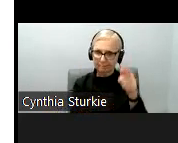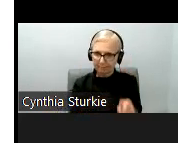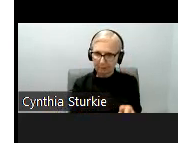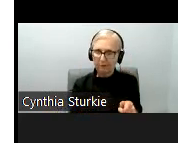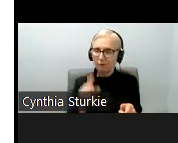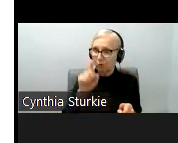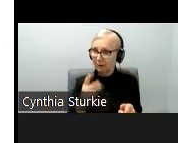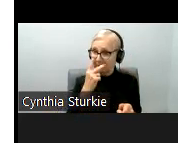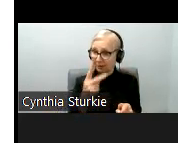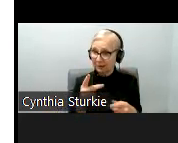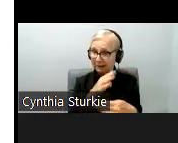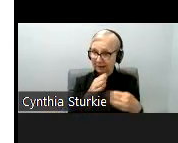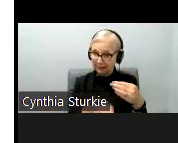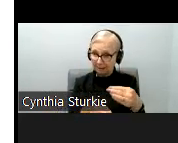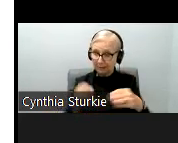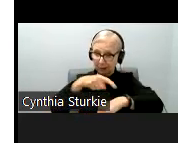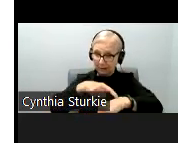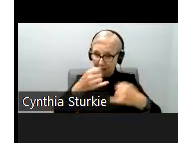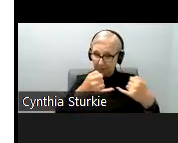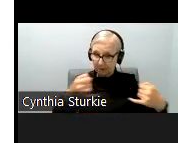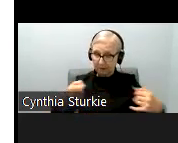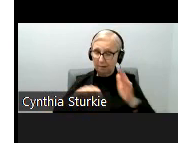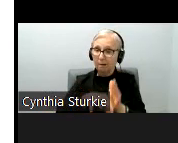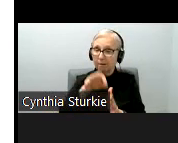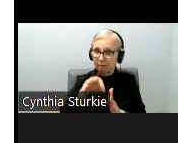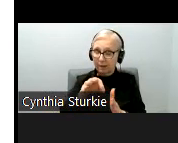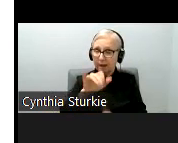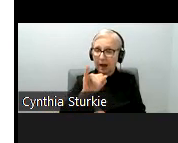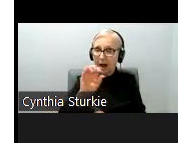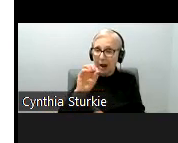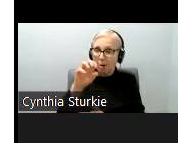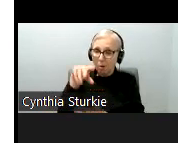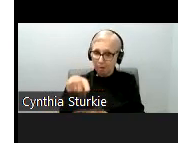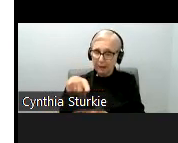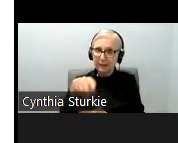need to see these completion timelines, that is found for IOP in